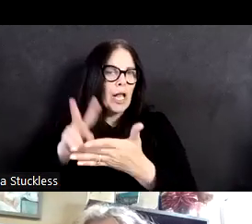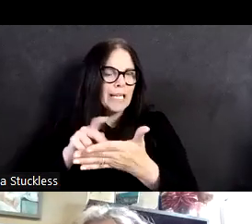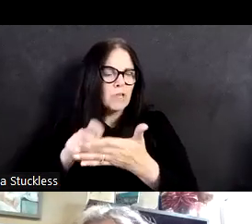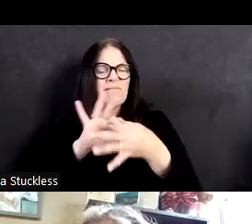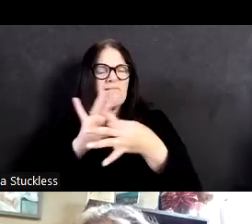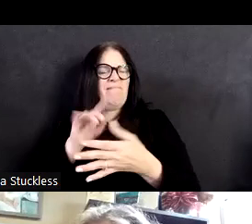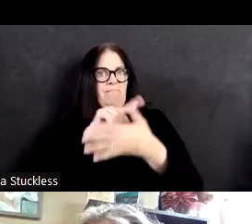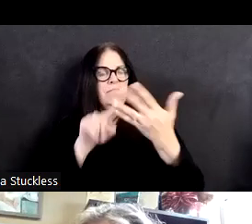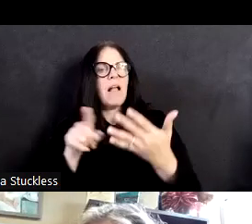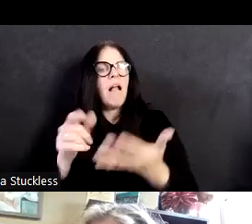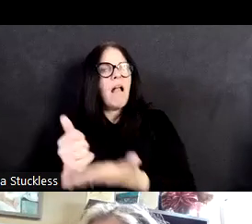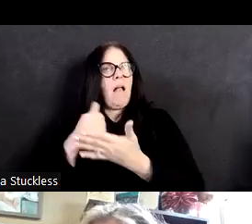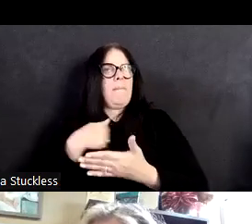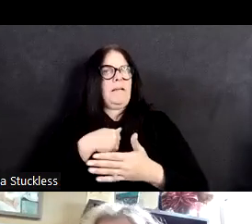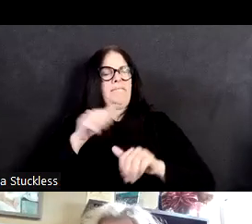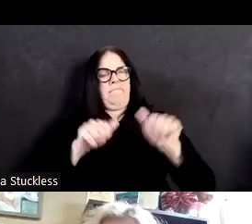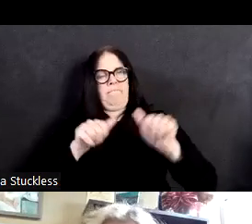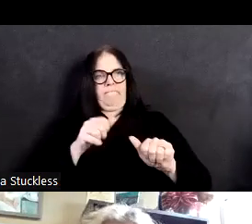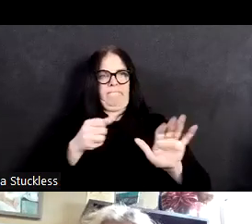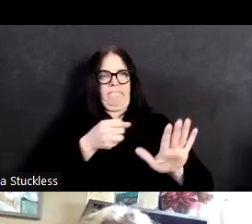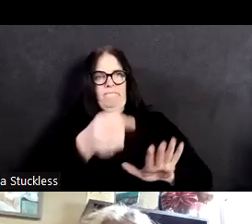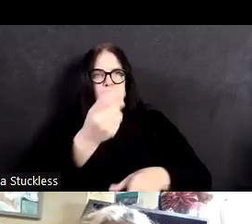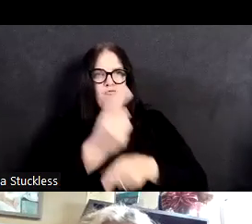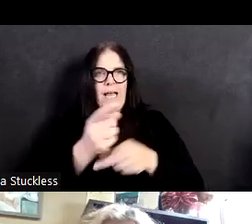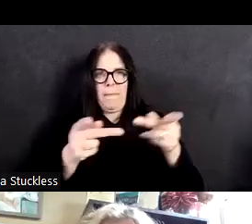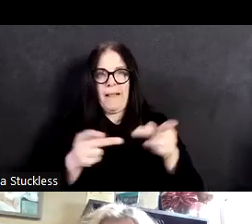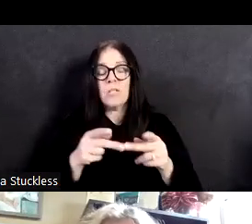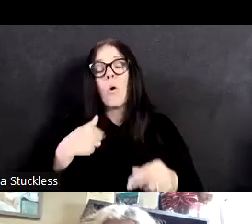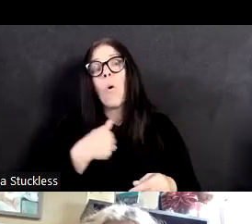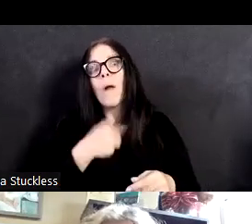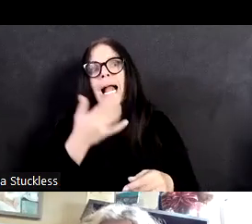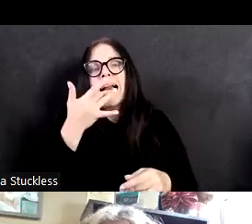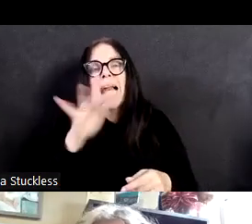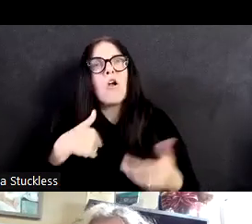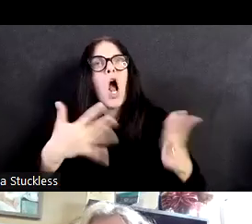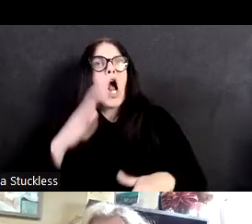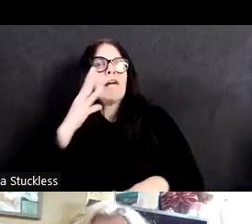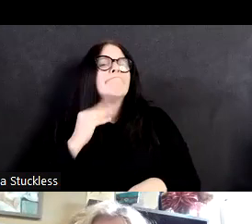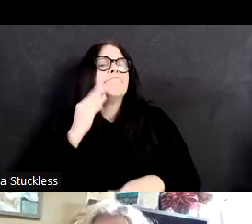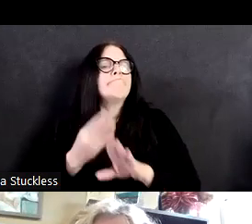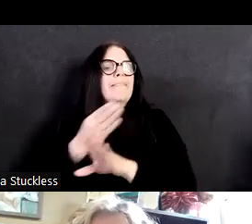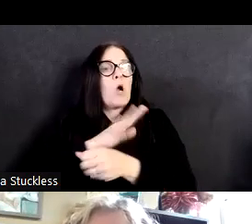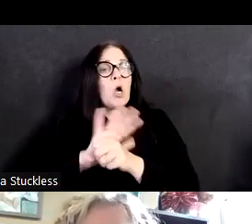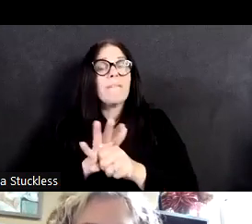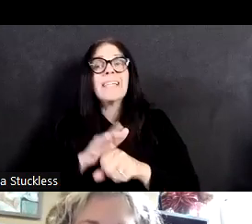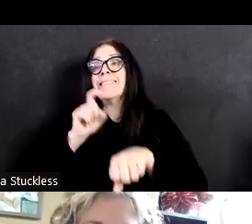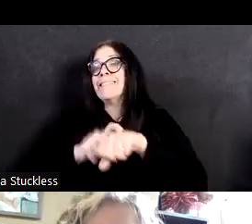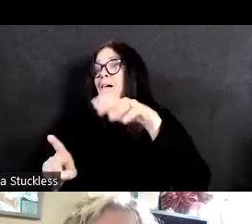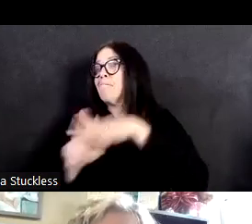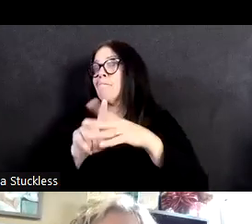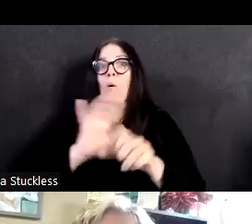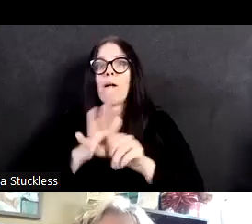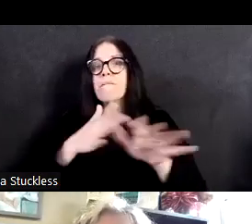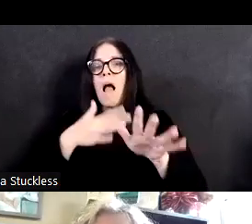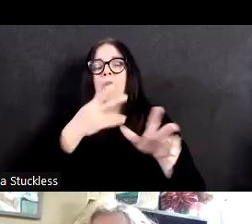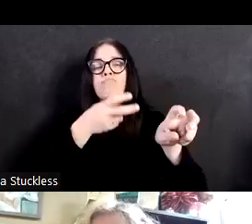So we were fortunate that we were using it before COVID, so it kind of became a nice seamless transition for us